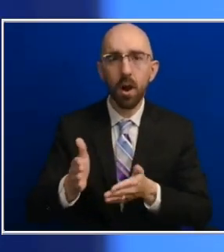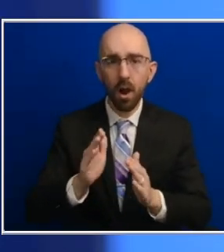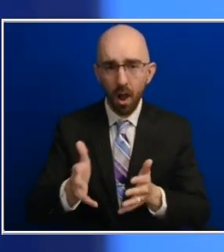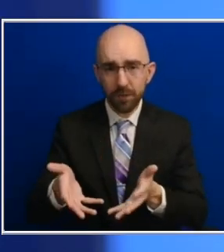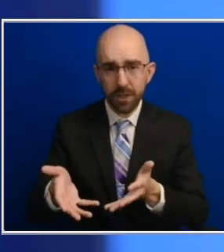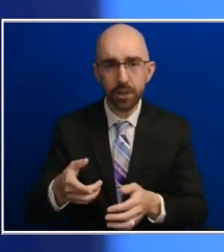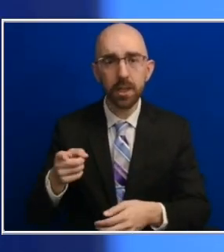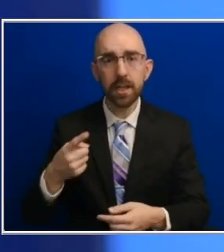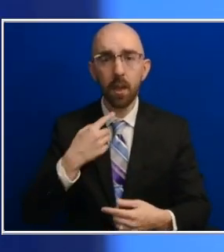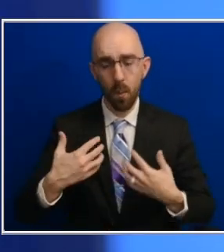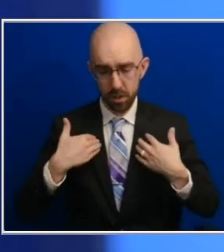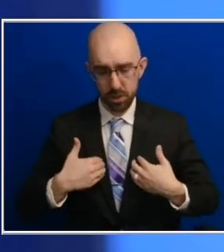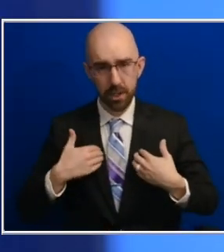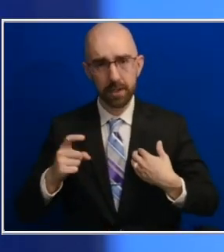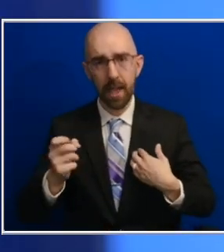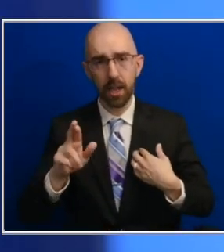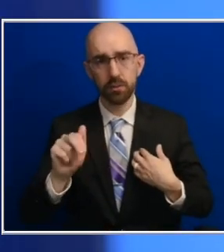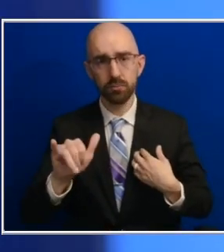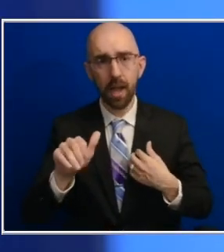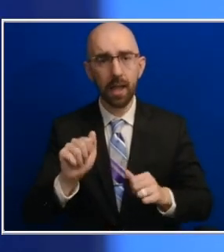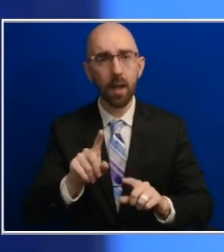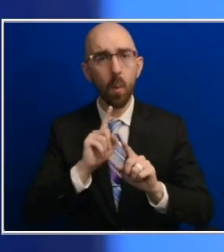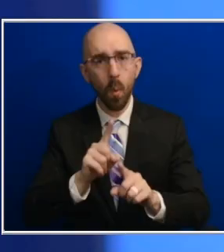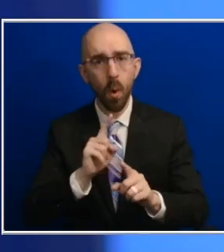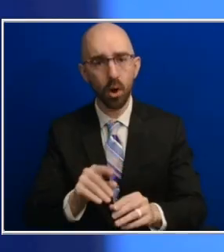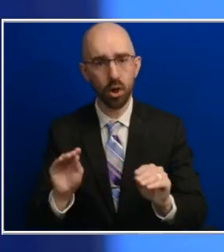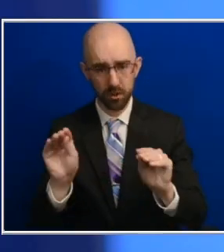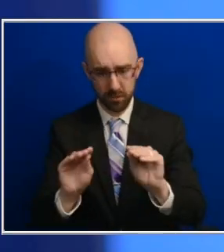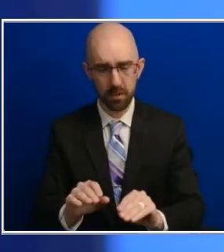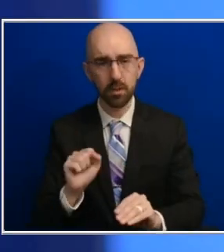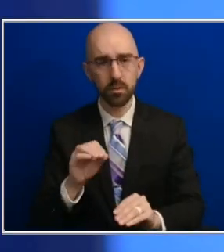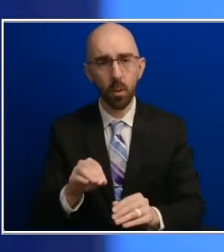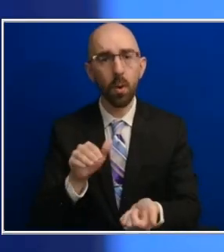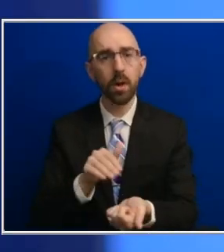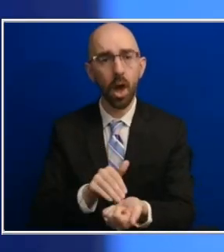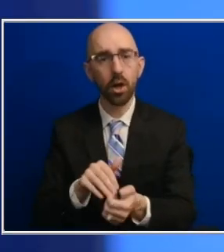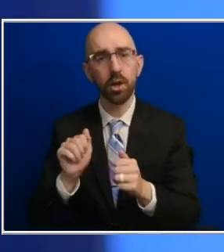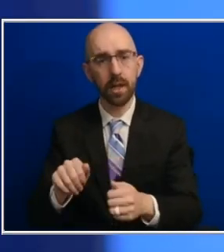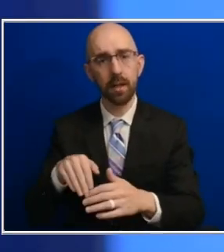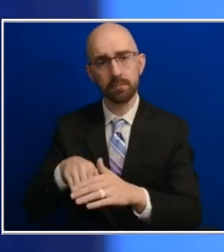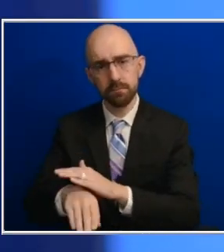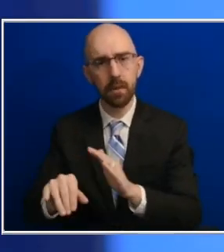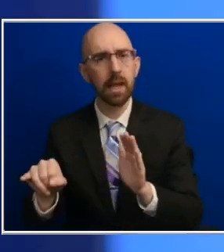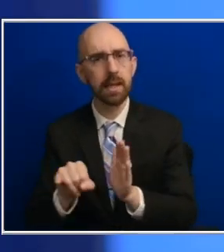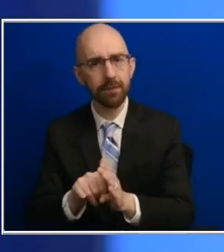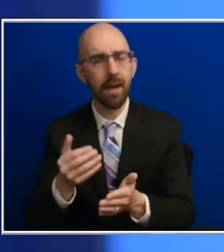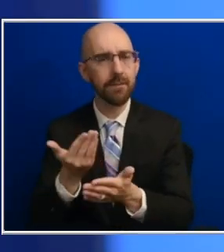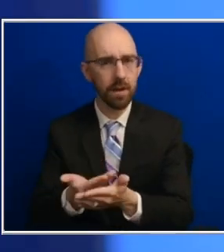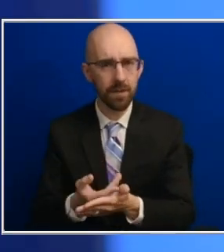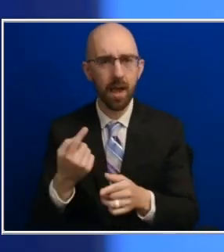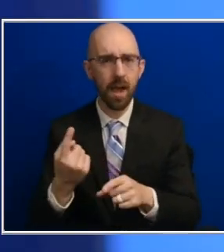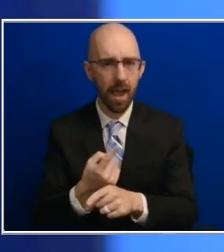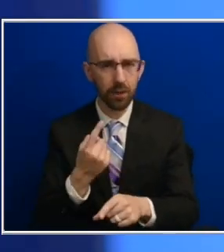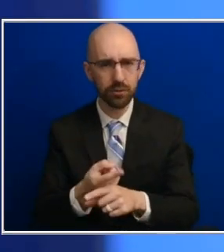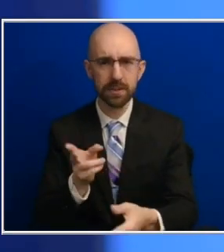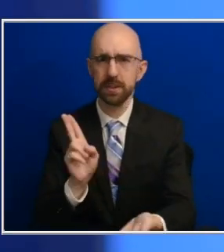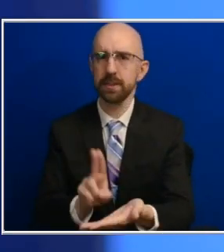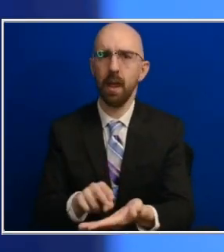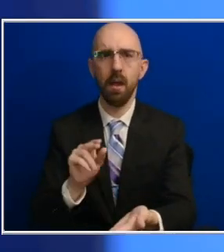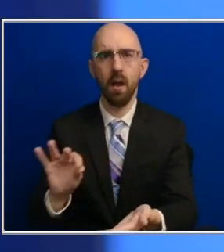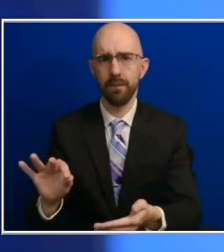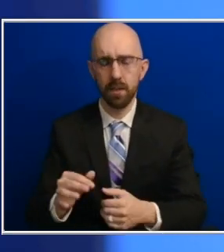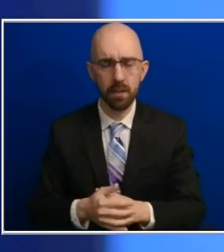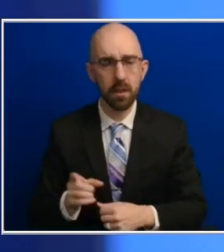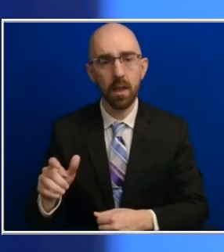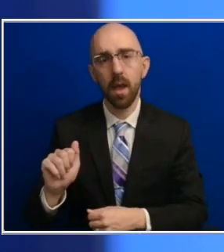you can put an order together so that I, as a physician, can then go in and identify that order, verify its accuracy, and sign it. Abridge now is